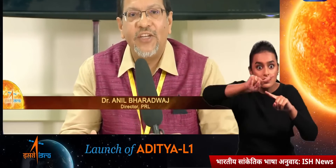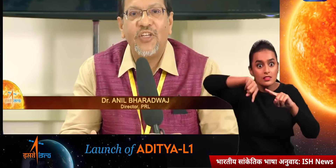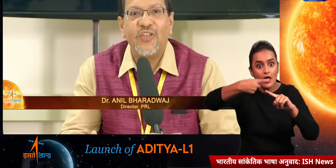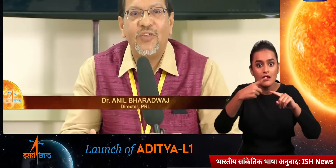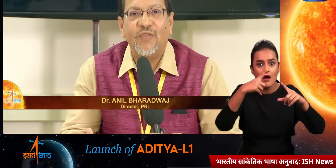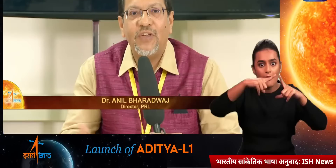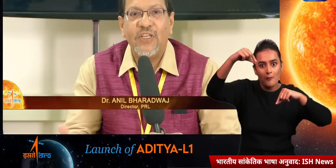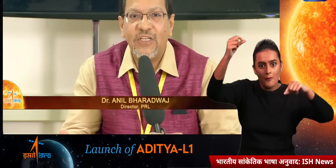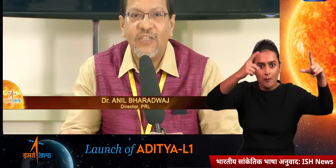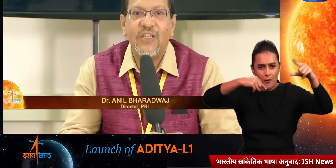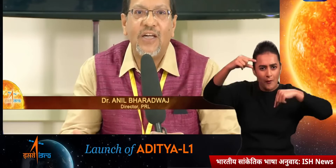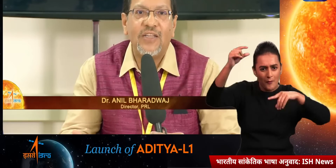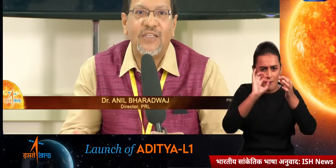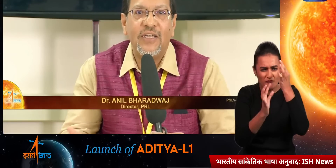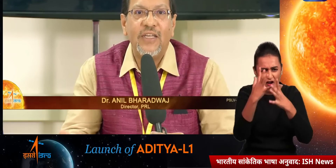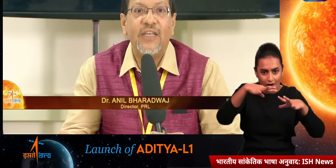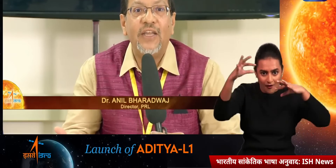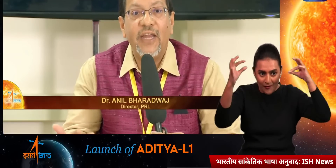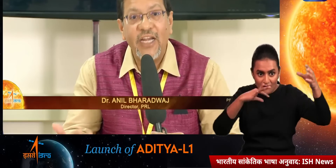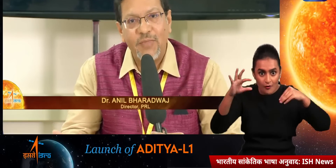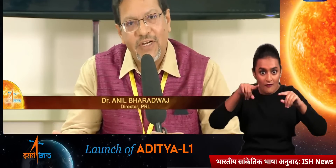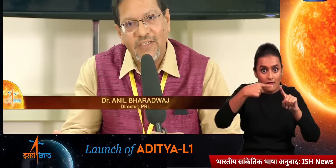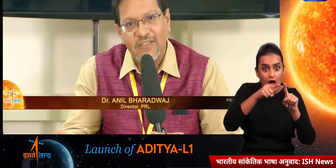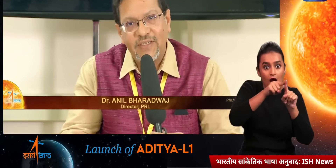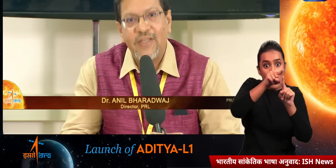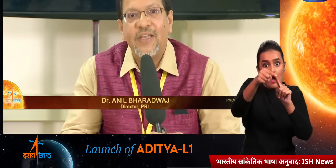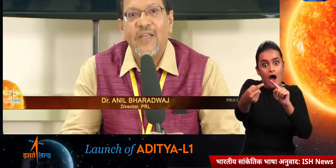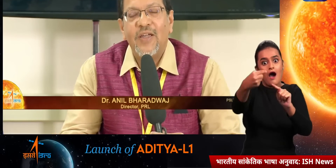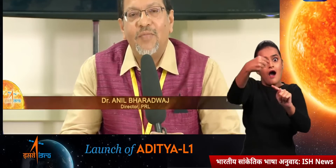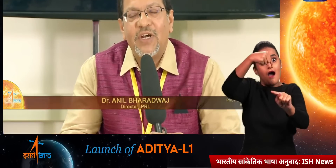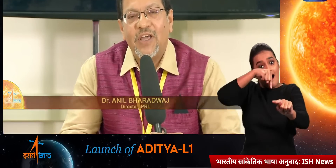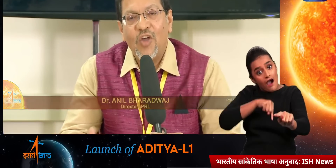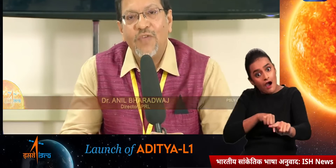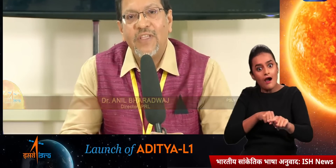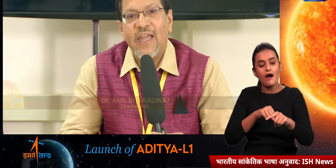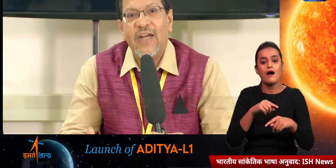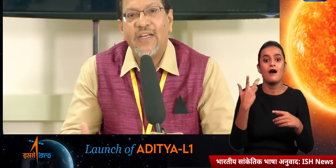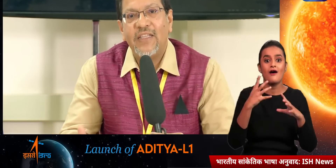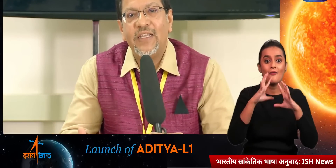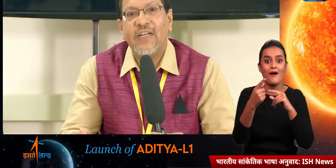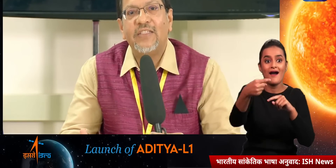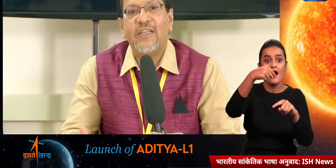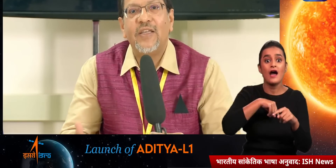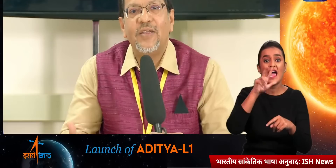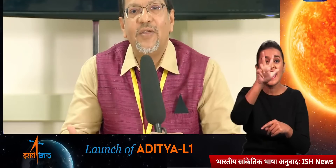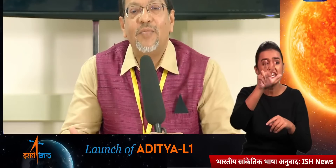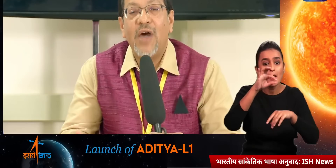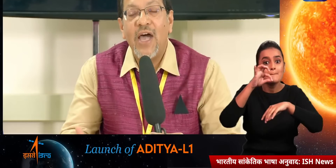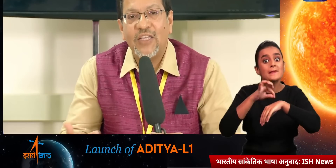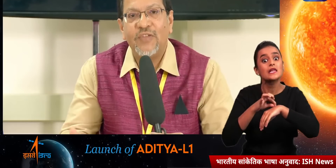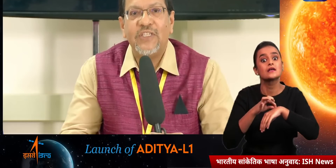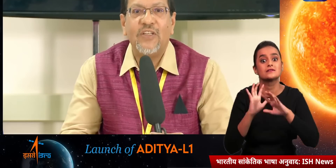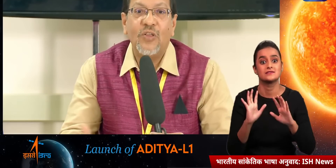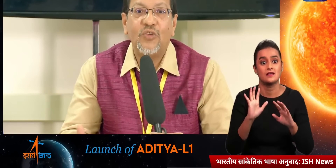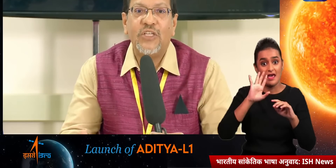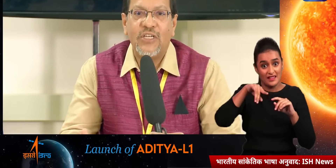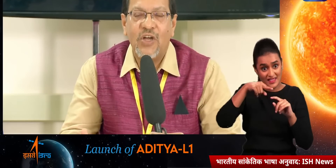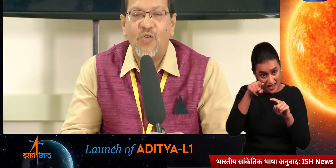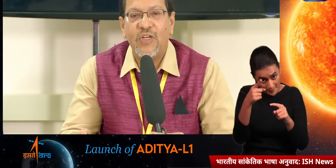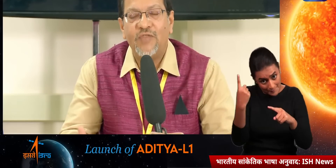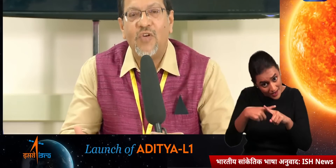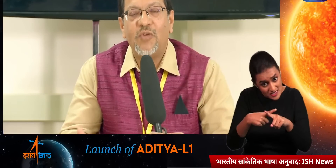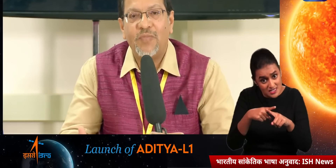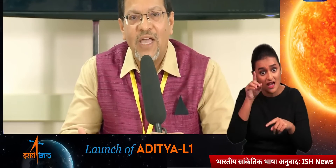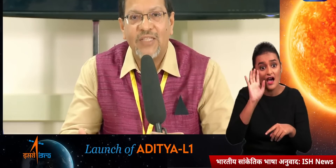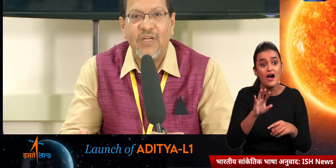electromagnetic radiation, which reaches the earth in 8 minutes. But along with that, there is a mass which is also ejected